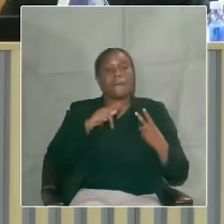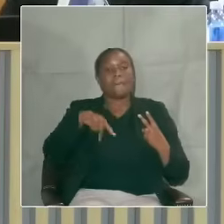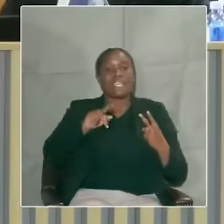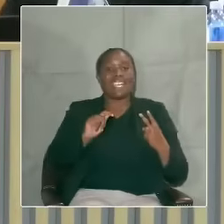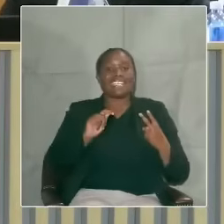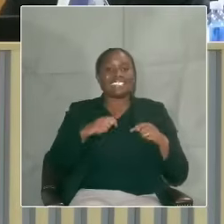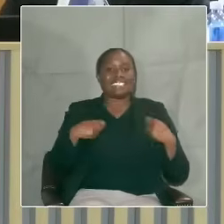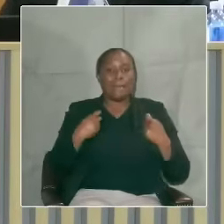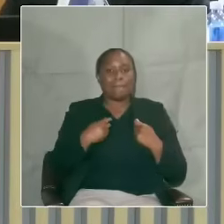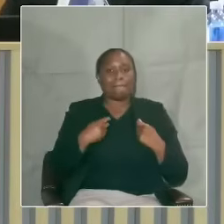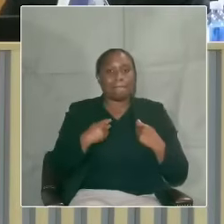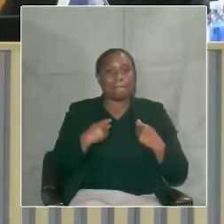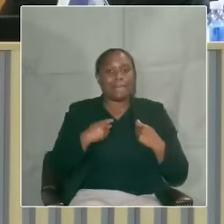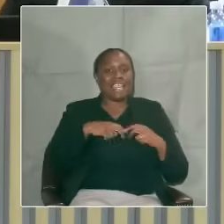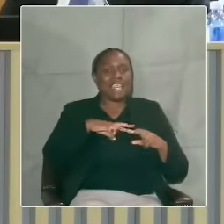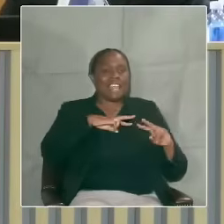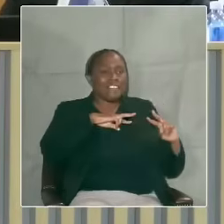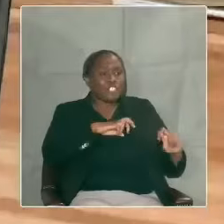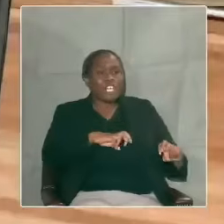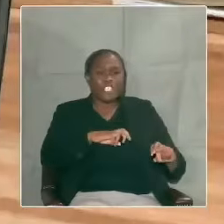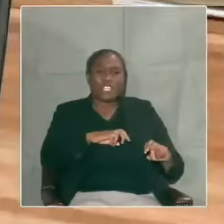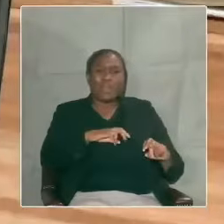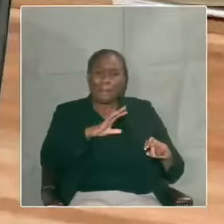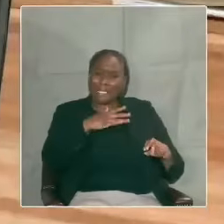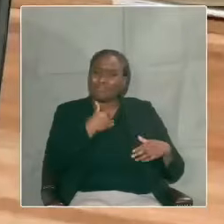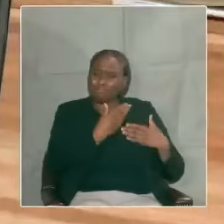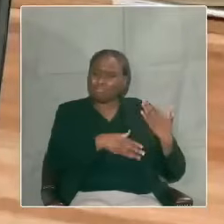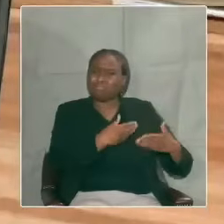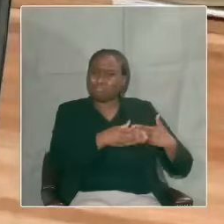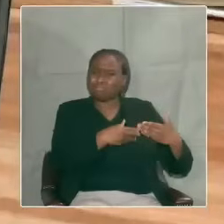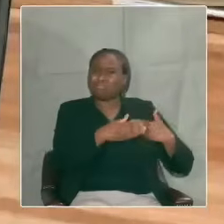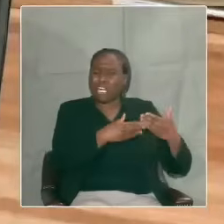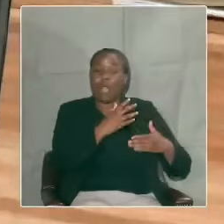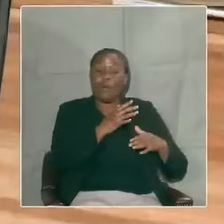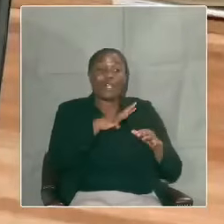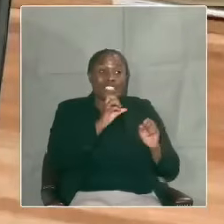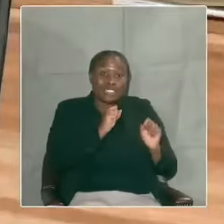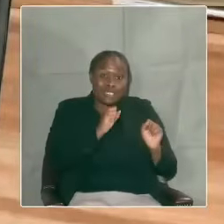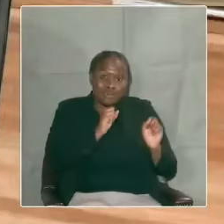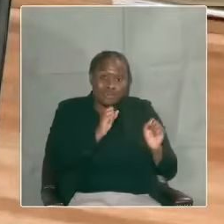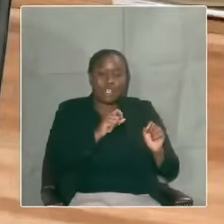still be held. The briefing